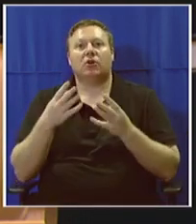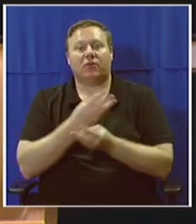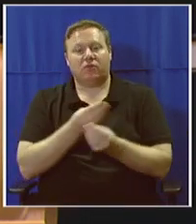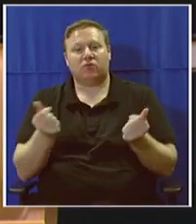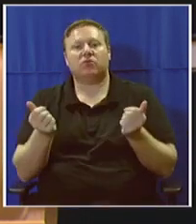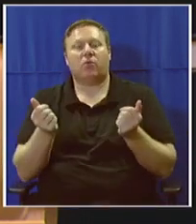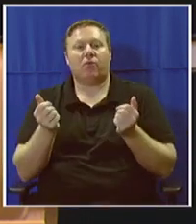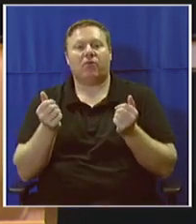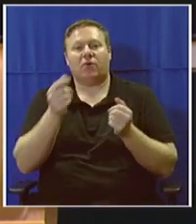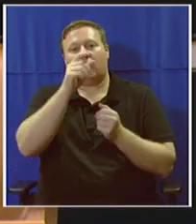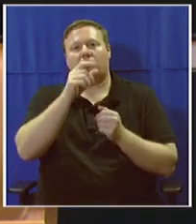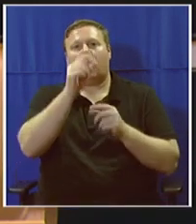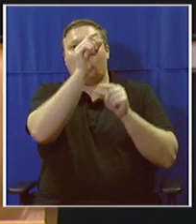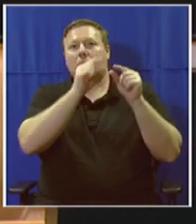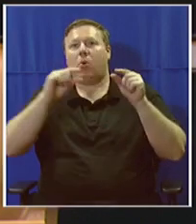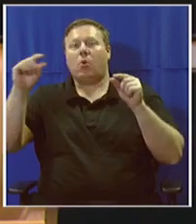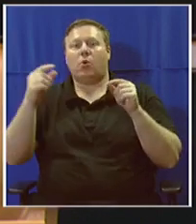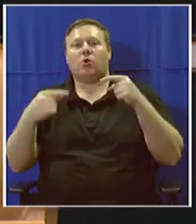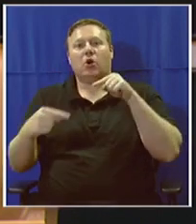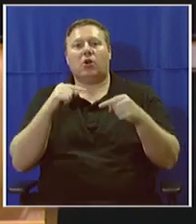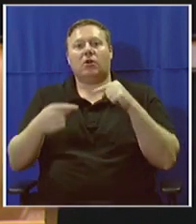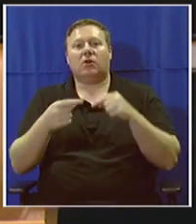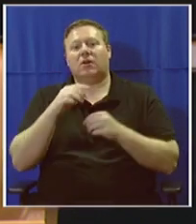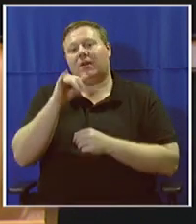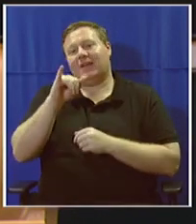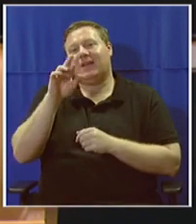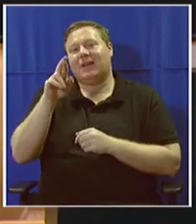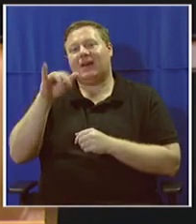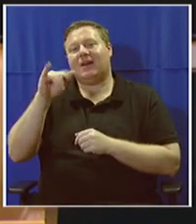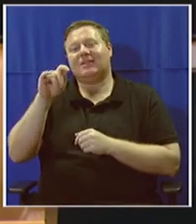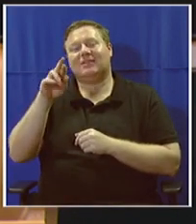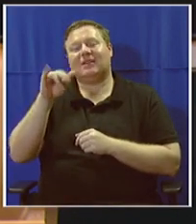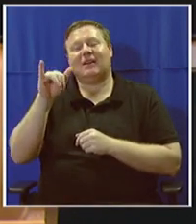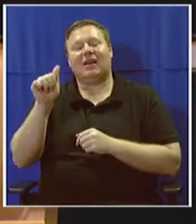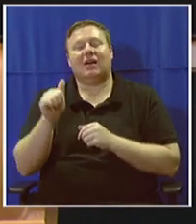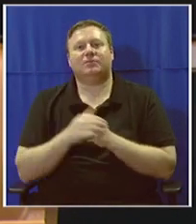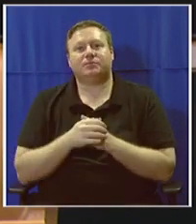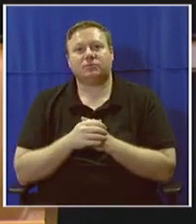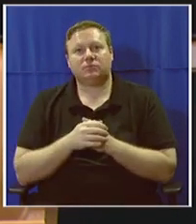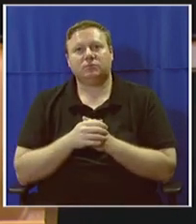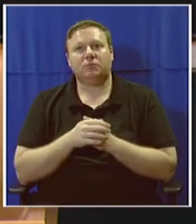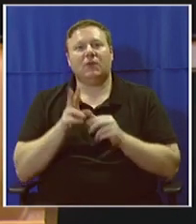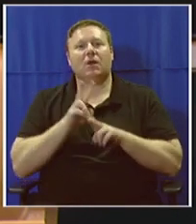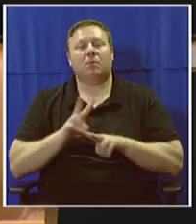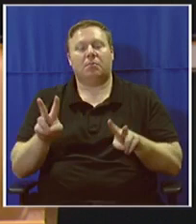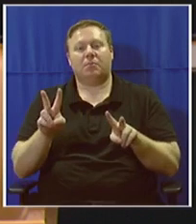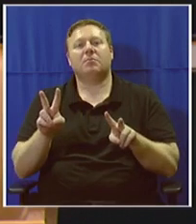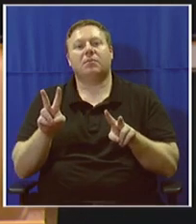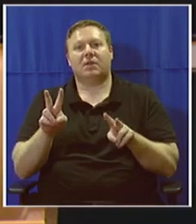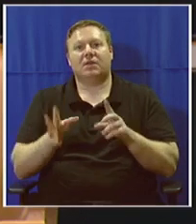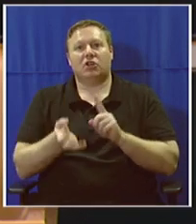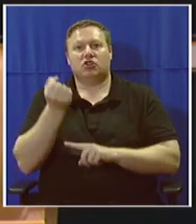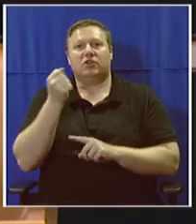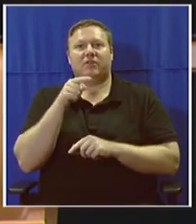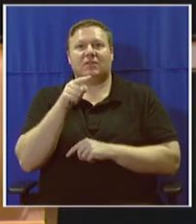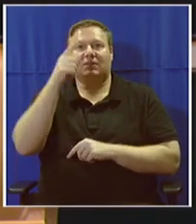border conflict with neighboring Eritrea. Further recalls that the peace achieved between these neighboring states is an